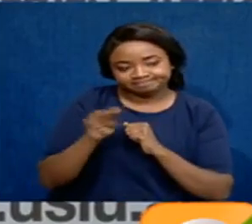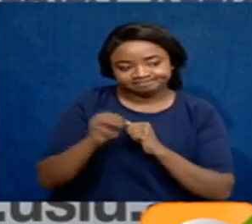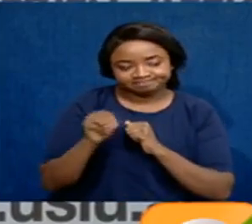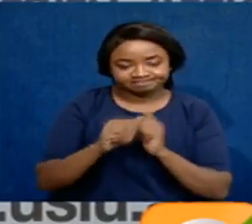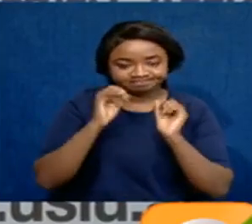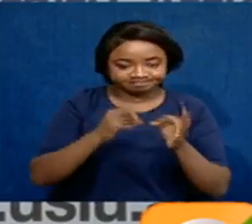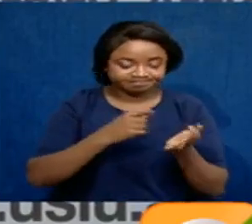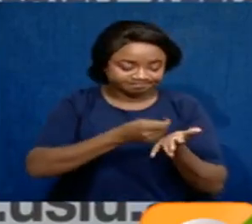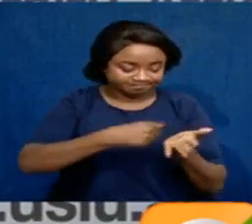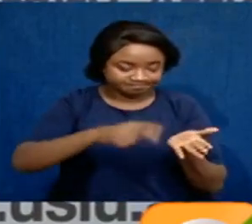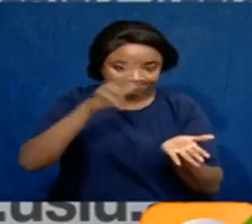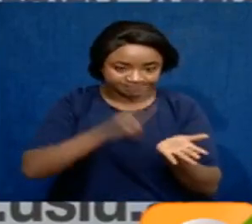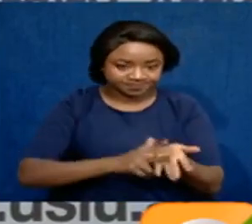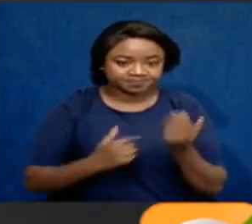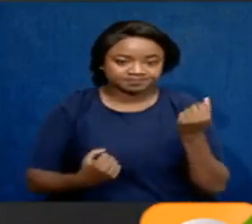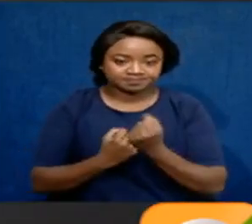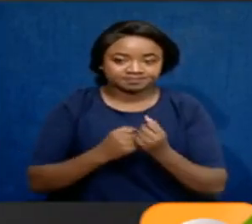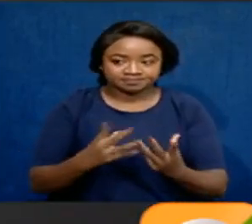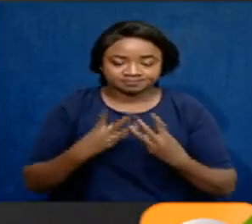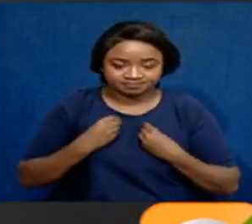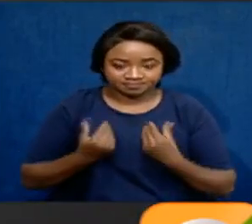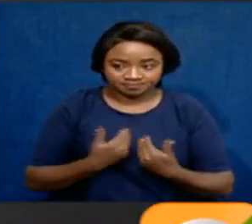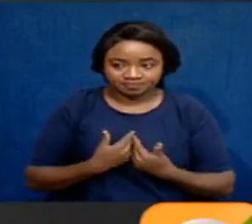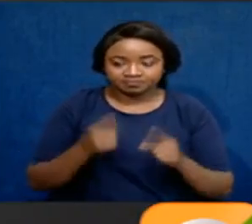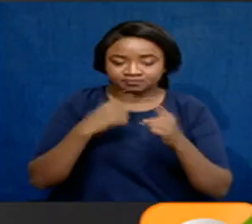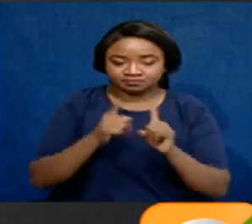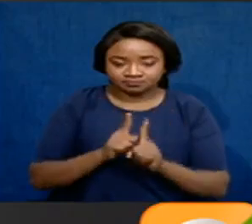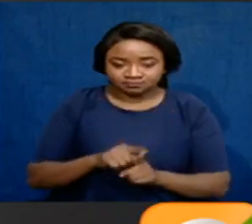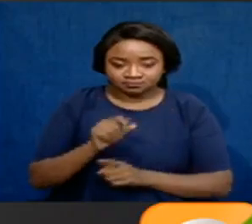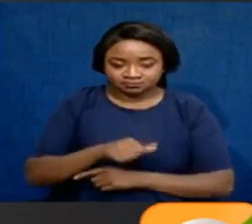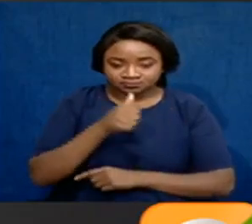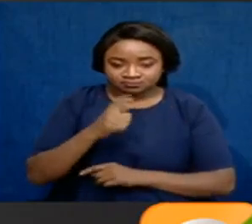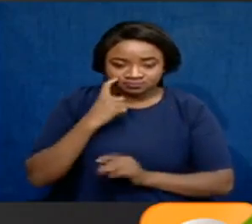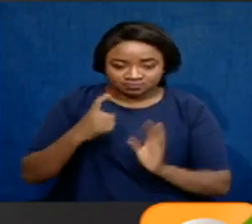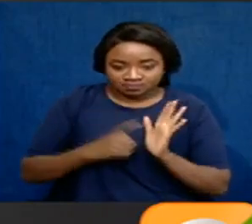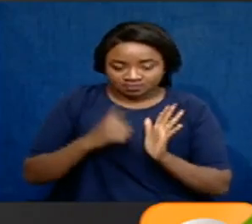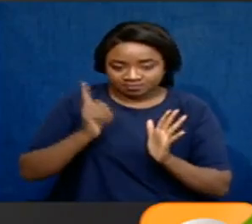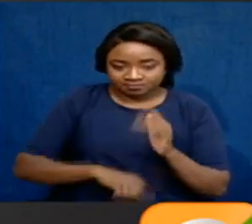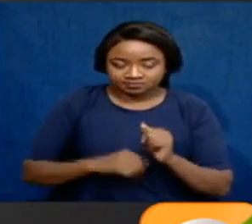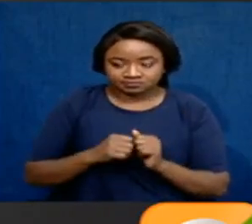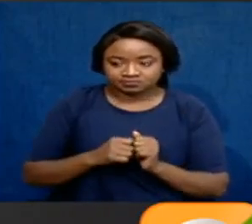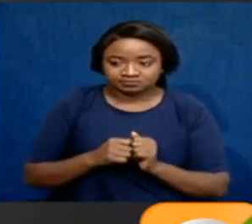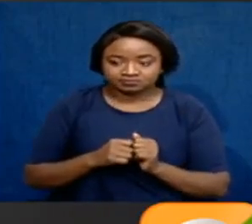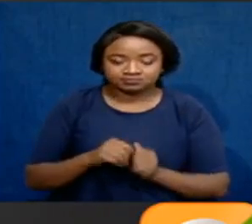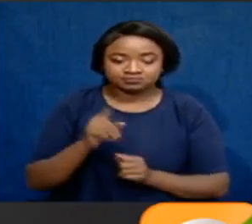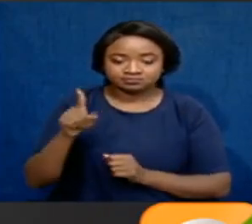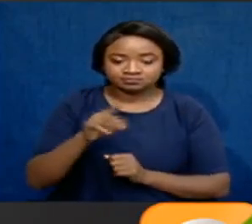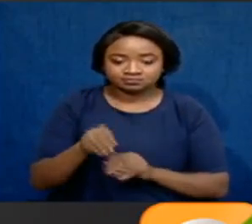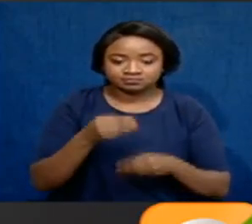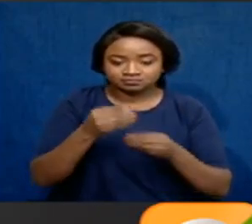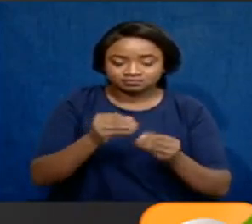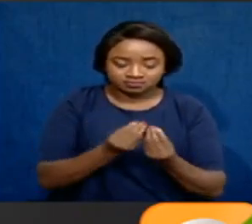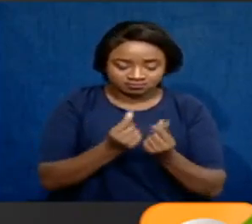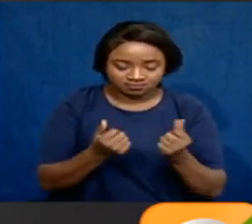and acceptance of their ideas. FactorWise Head of Strategy Stefan Kali noted that the model offers a disruptive solution to